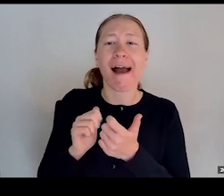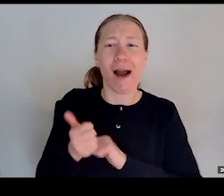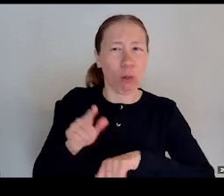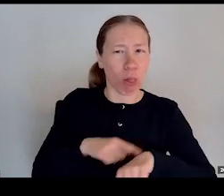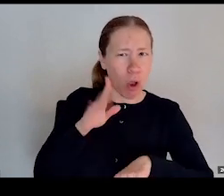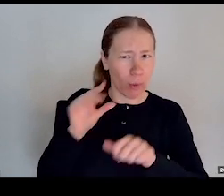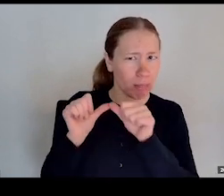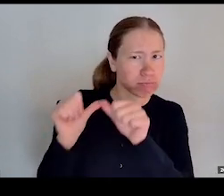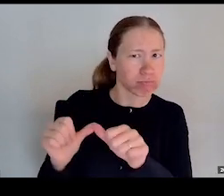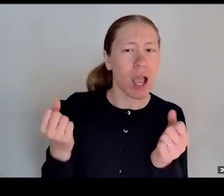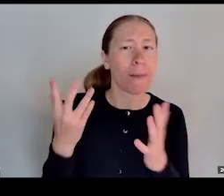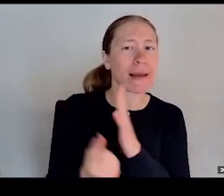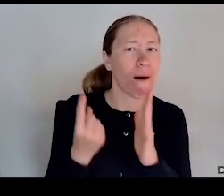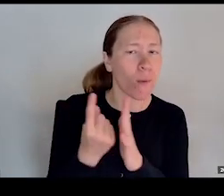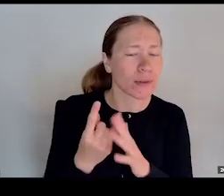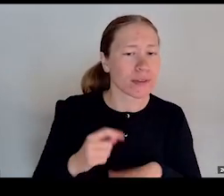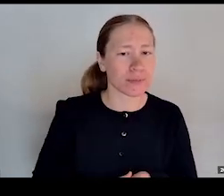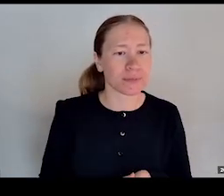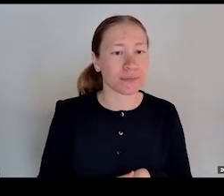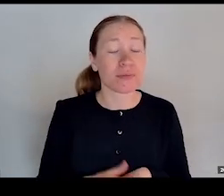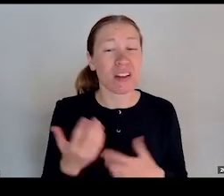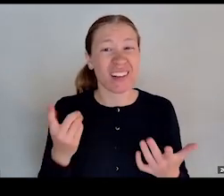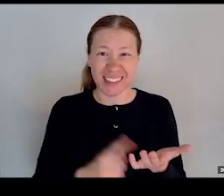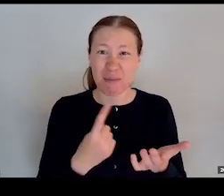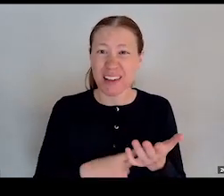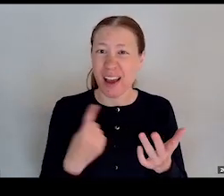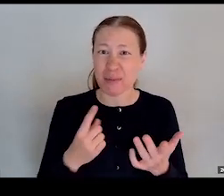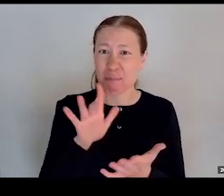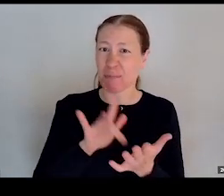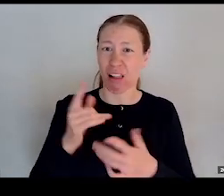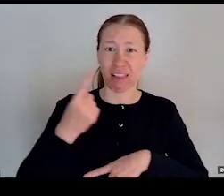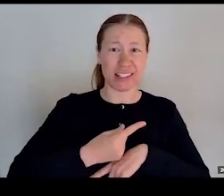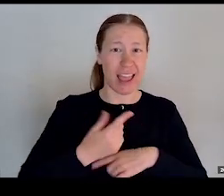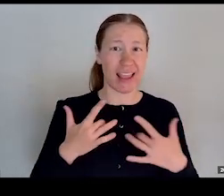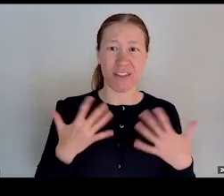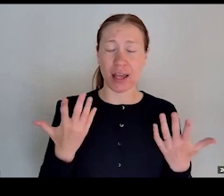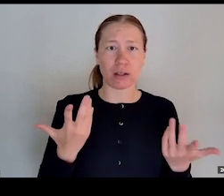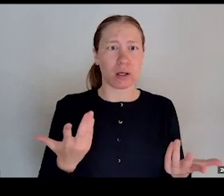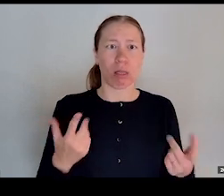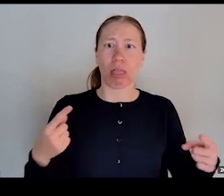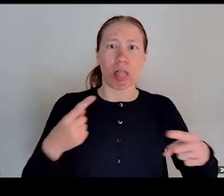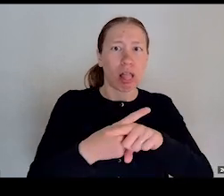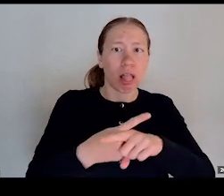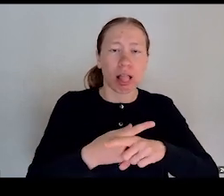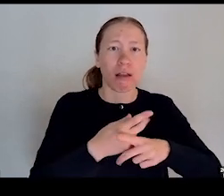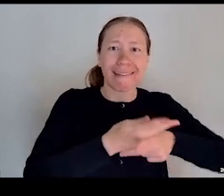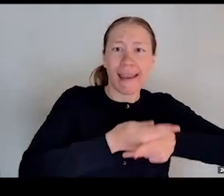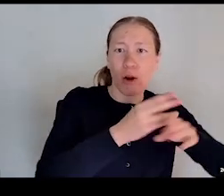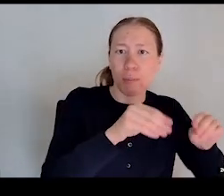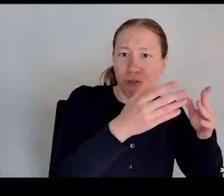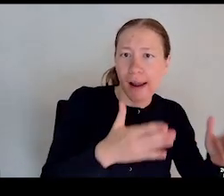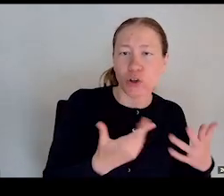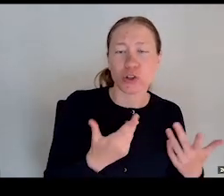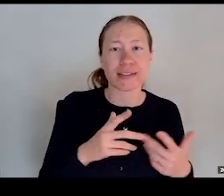to be? Sometimes there are events that are held in the middle of the day. This may provide caregivers and individuals with chronic disabilities